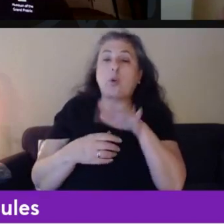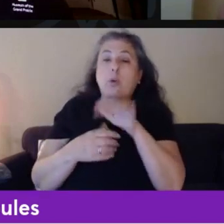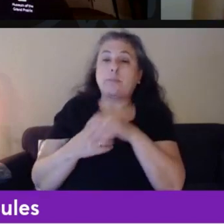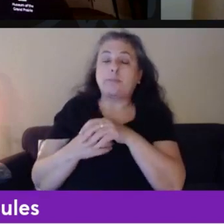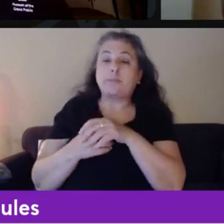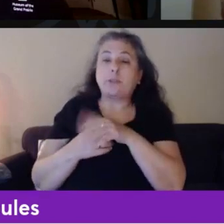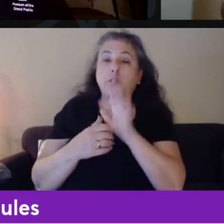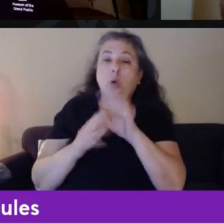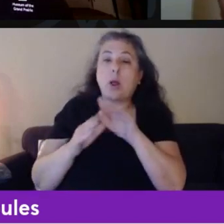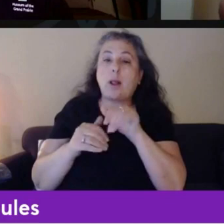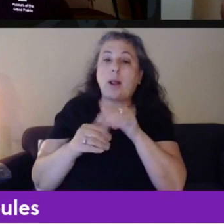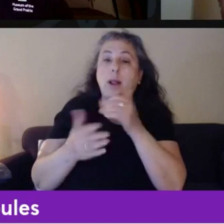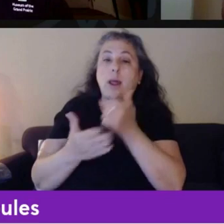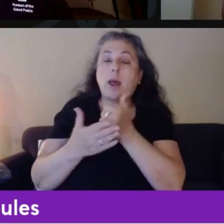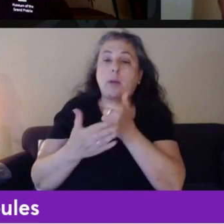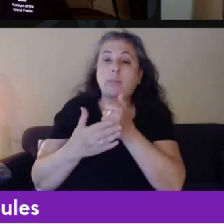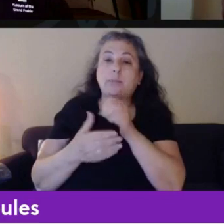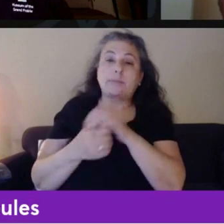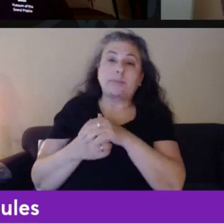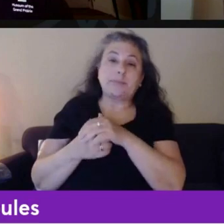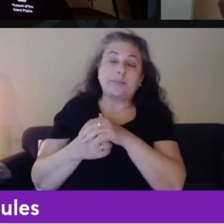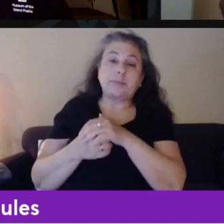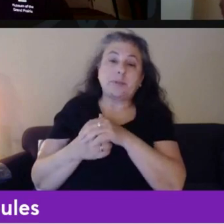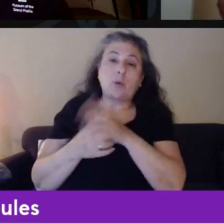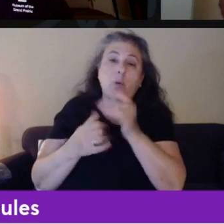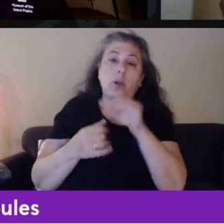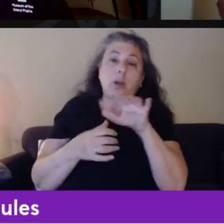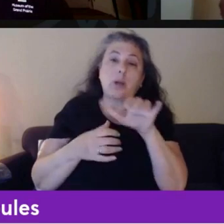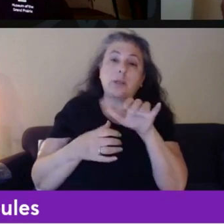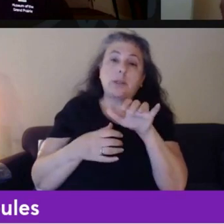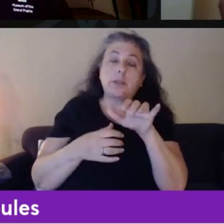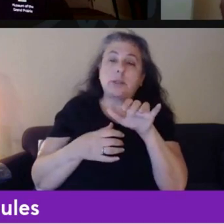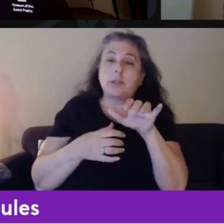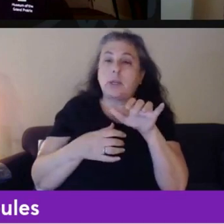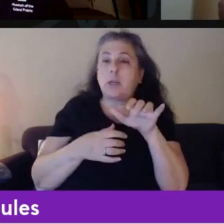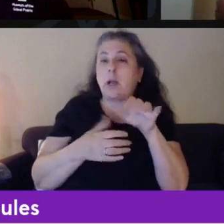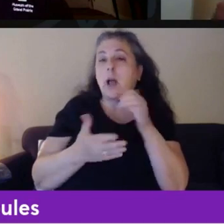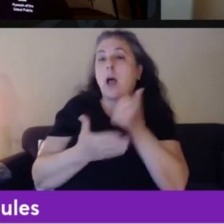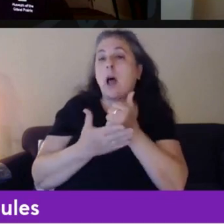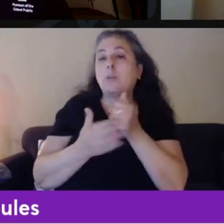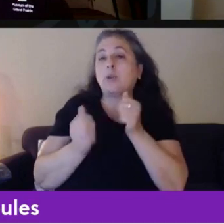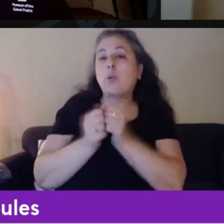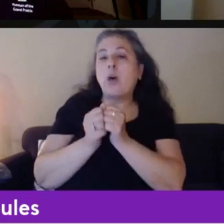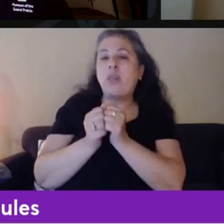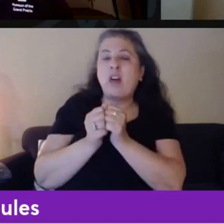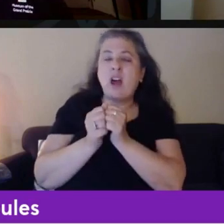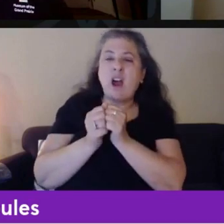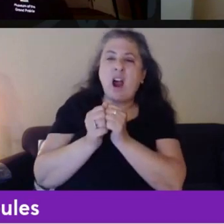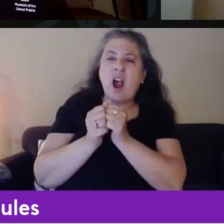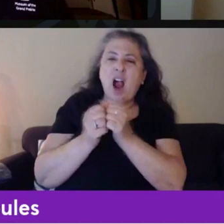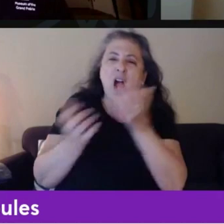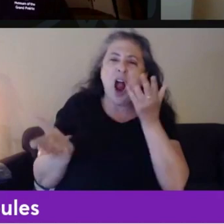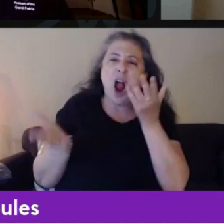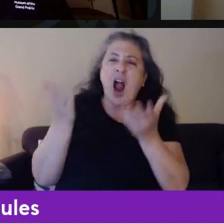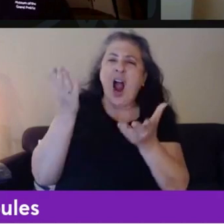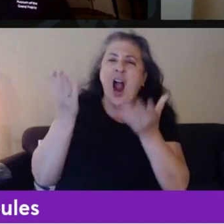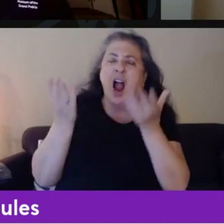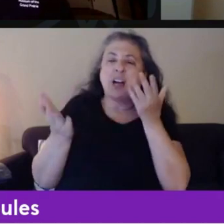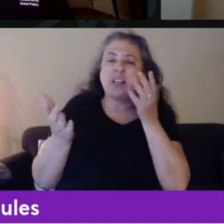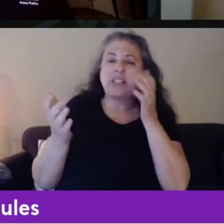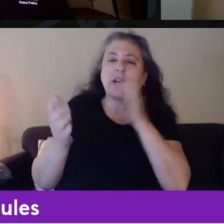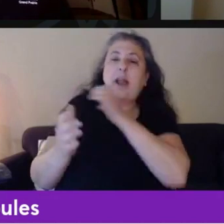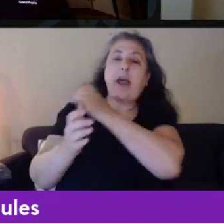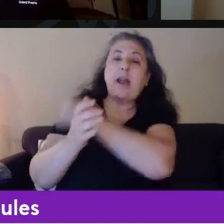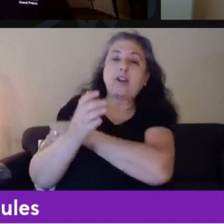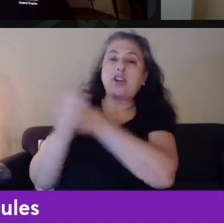your house to help. What it does is it helps with balancing those energies,